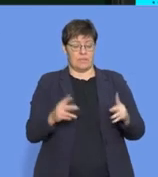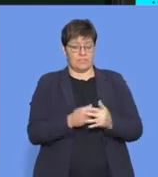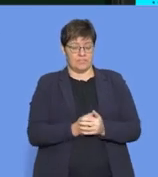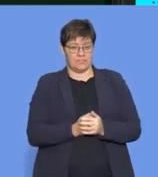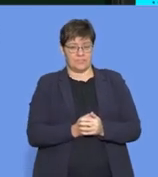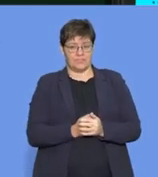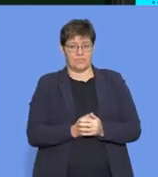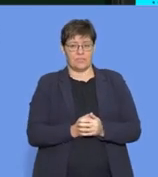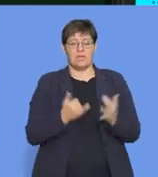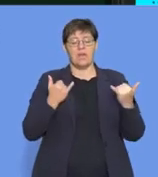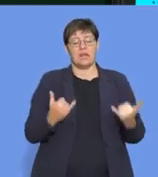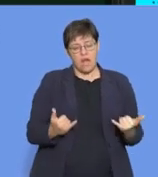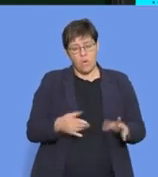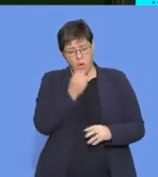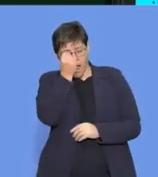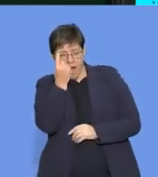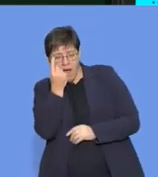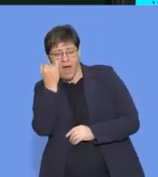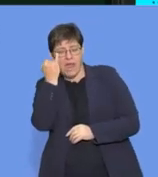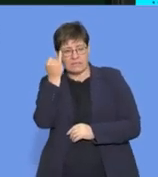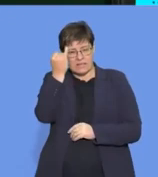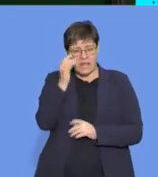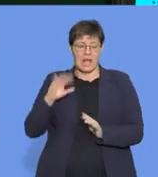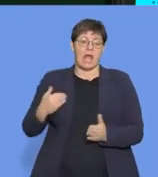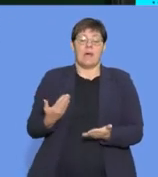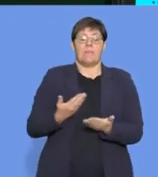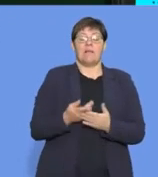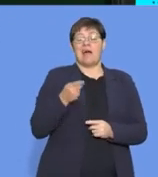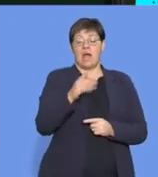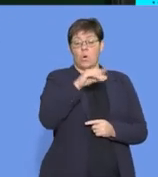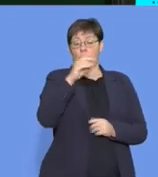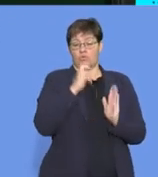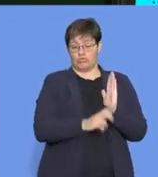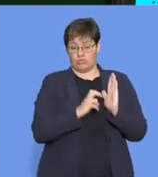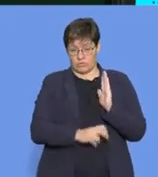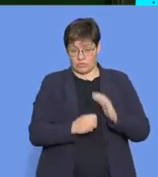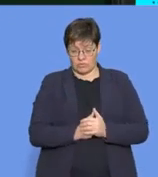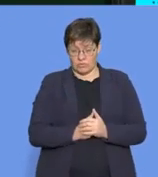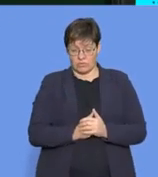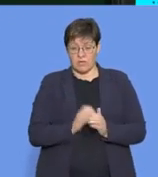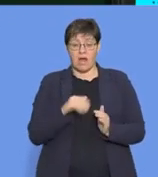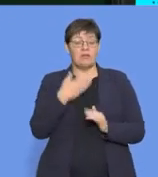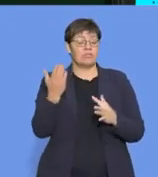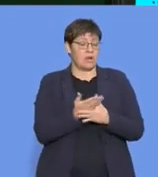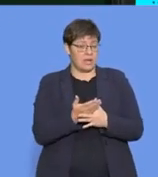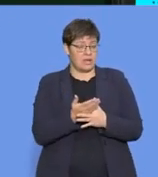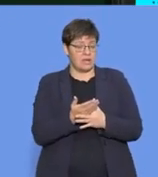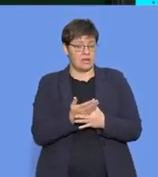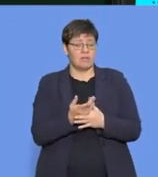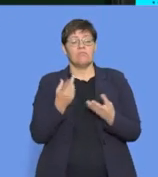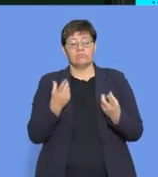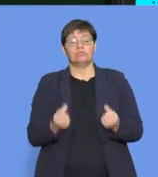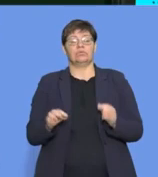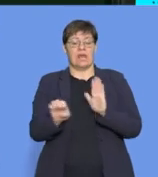Okay, so now we at least have an idea of how we apply the cos rule in a triangle. After the break, we'll do some